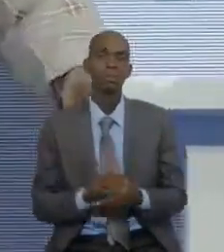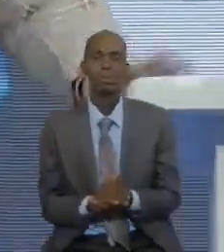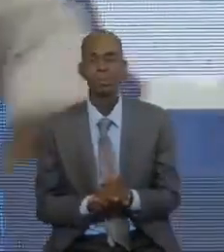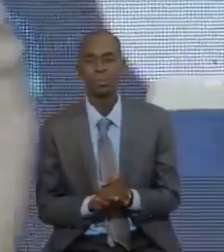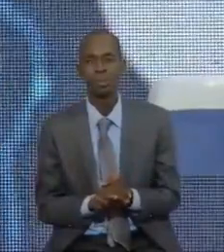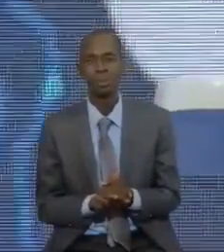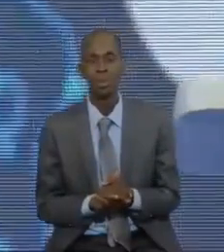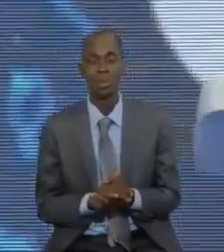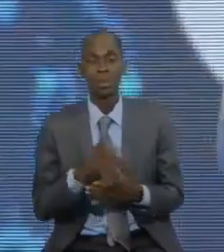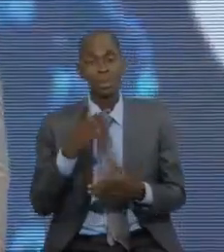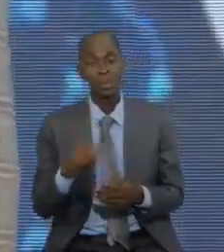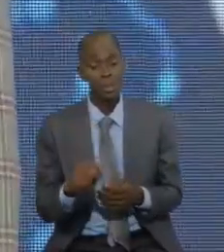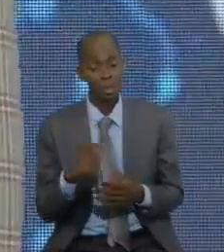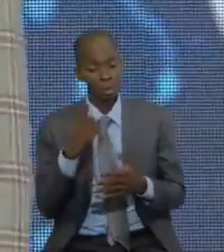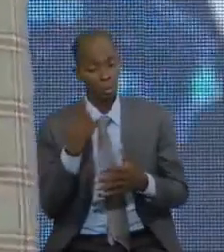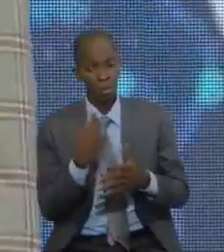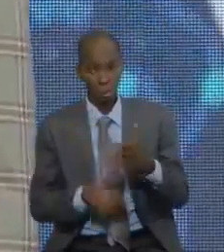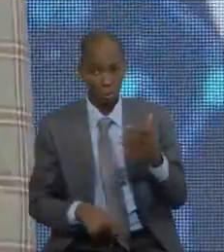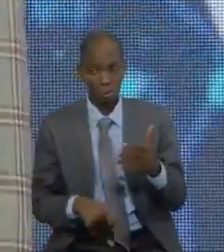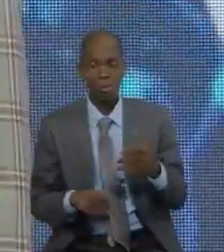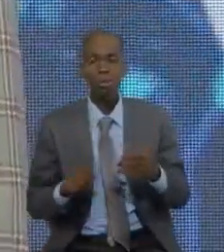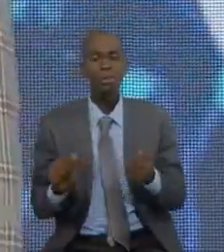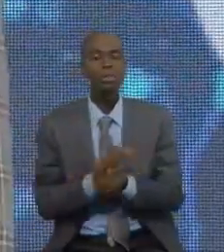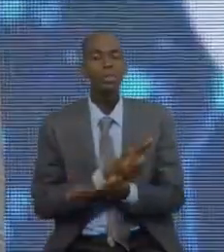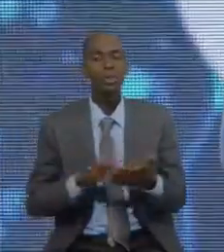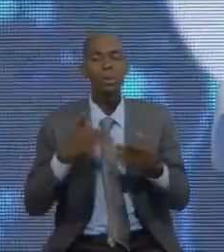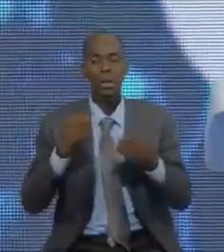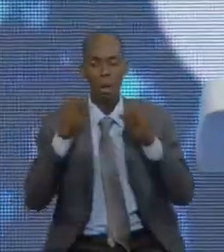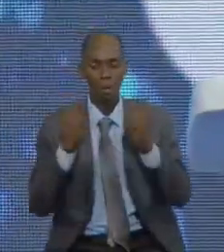The price crushed the power of Satan.